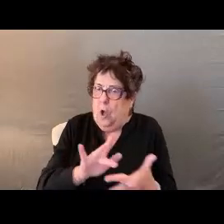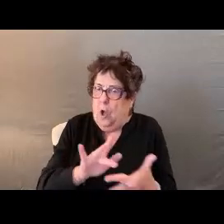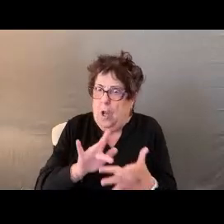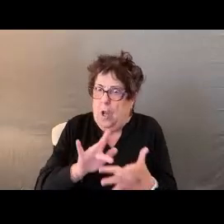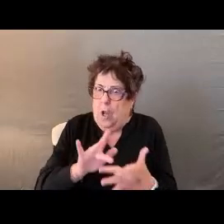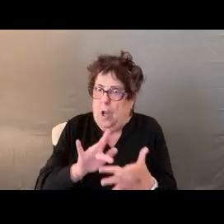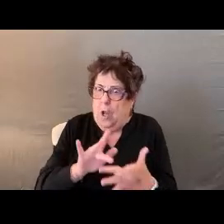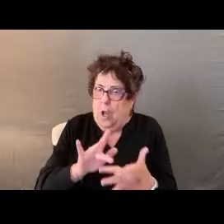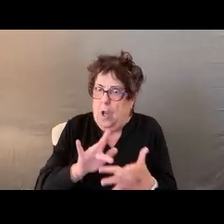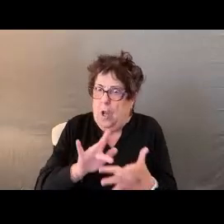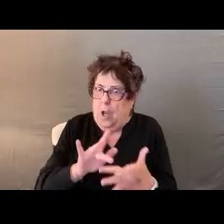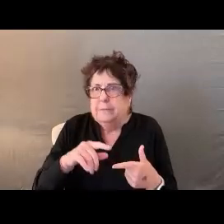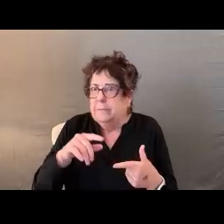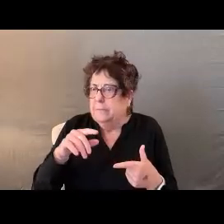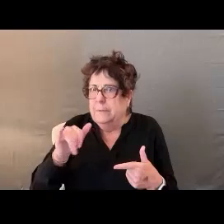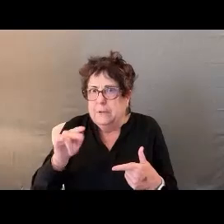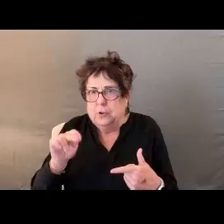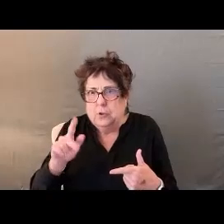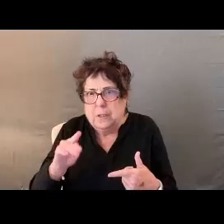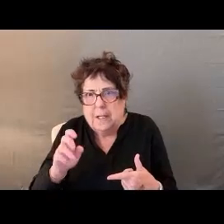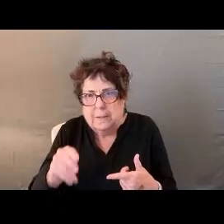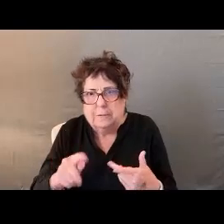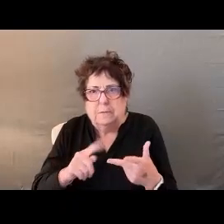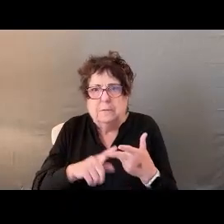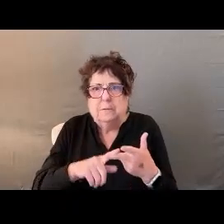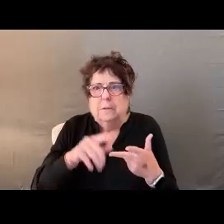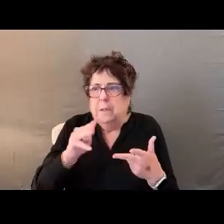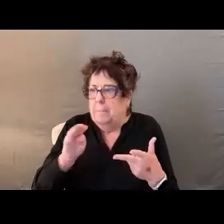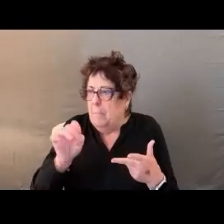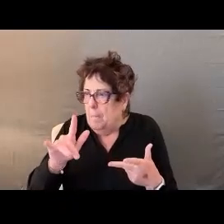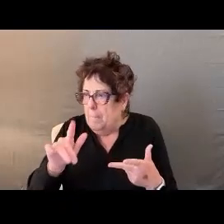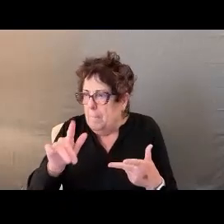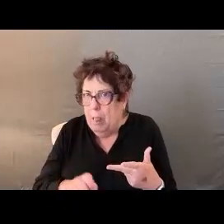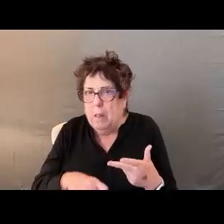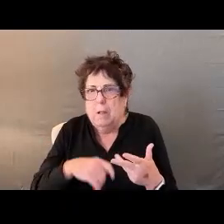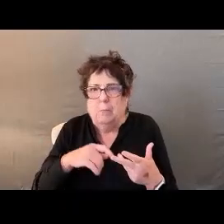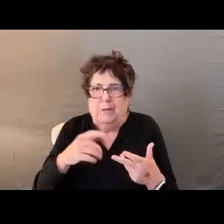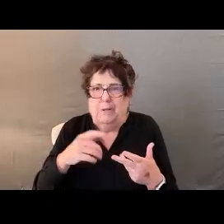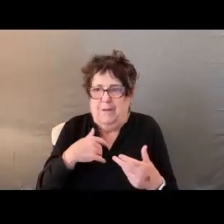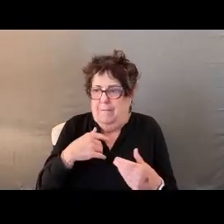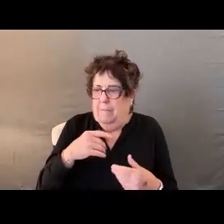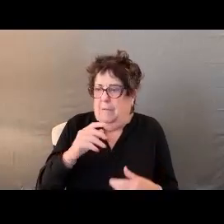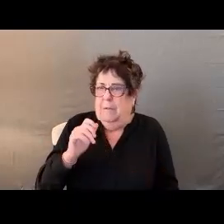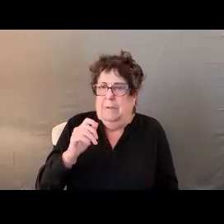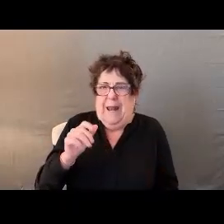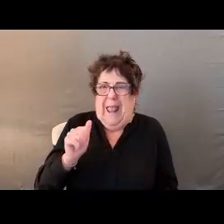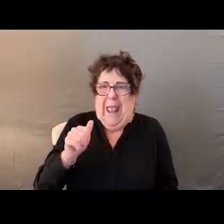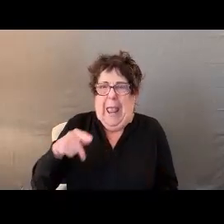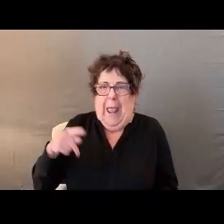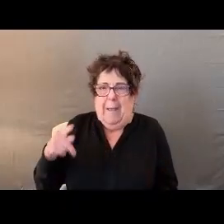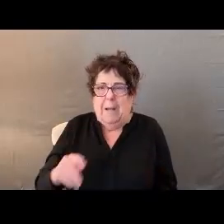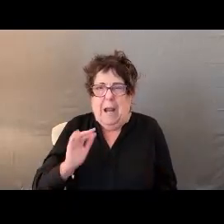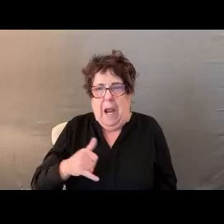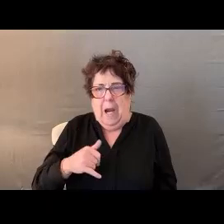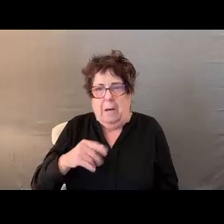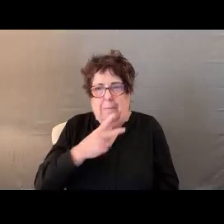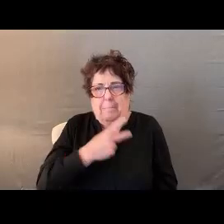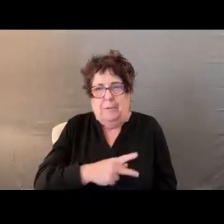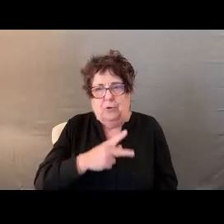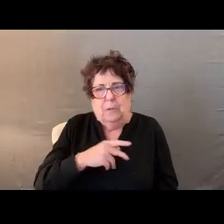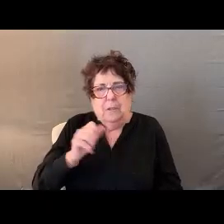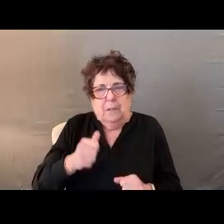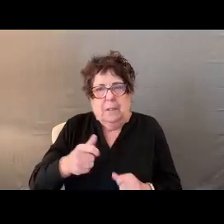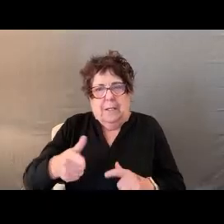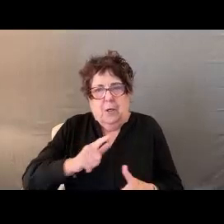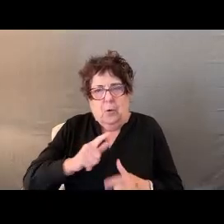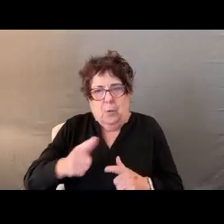internet sites, on mobile applications. Like we have an application where our patients can interact with their medical